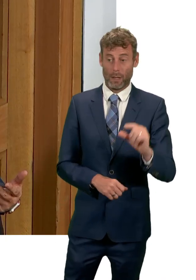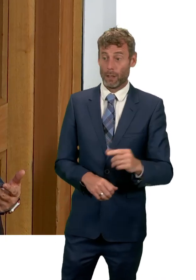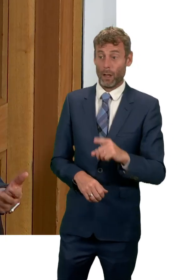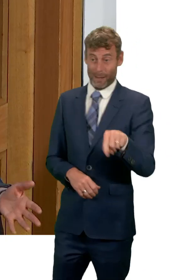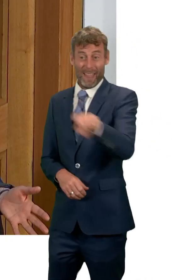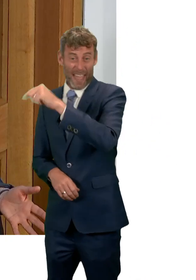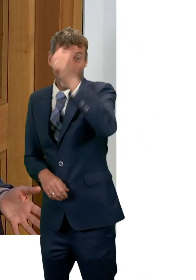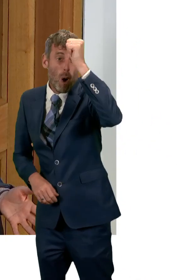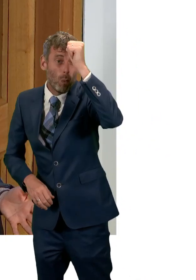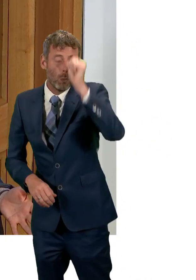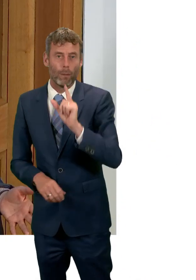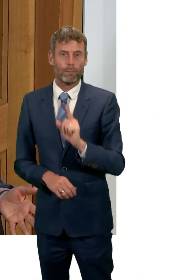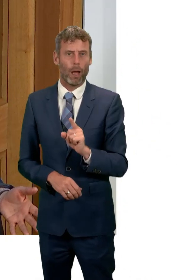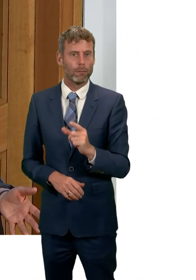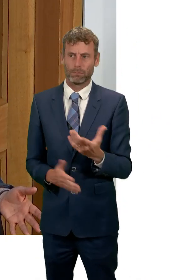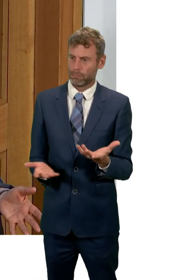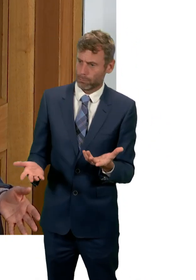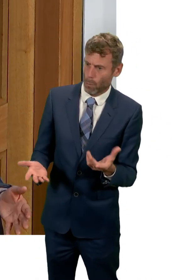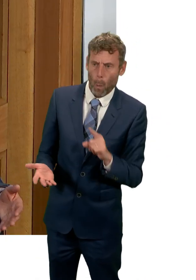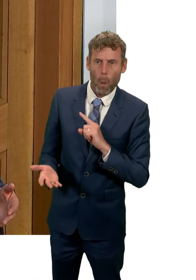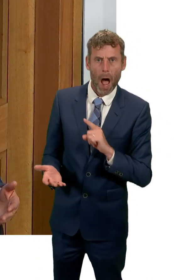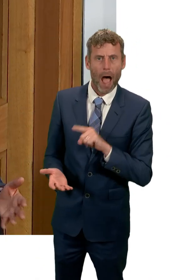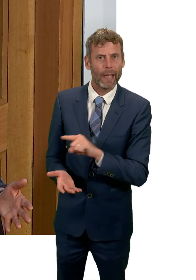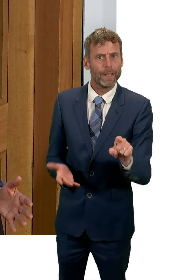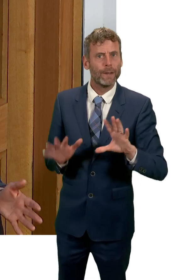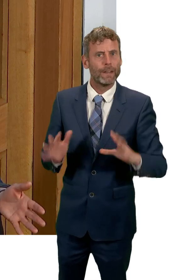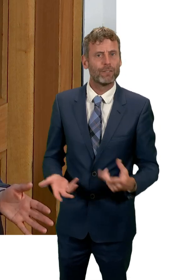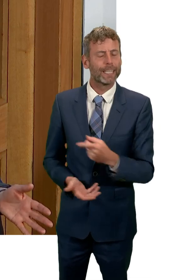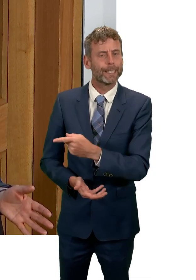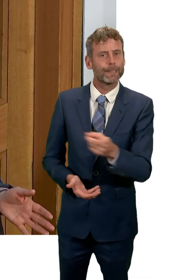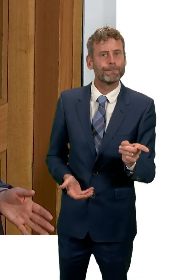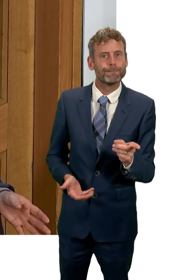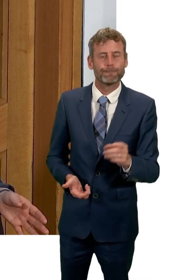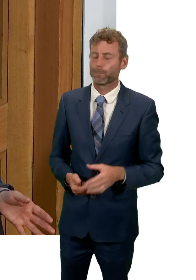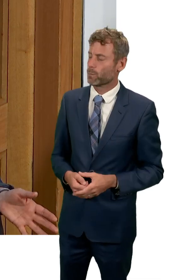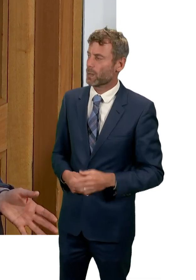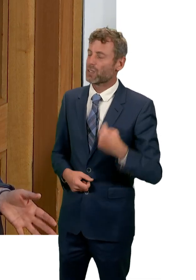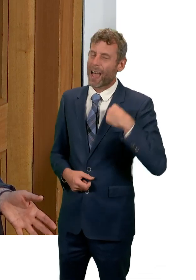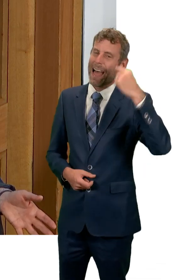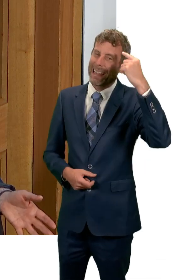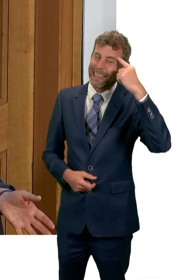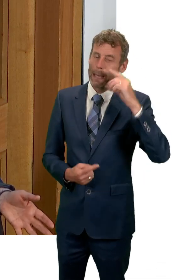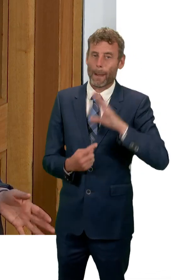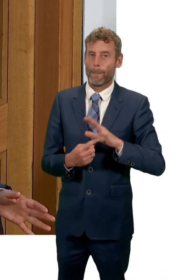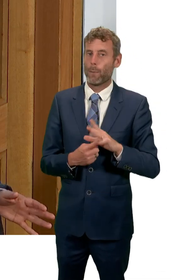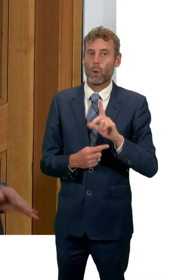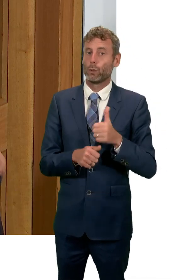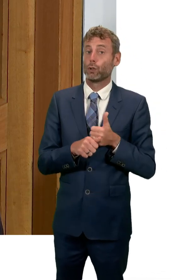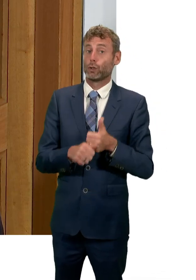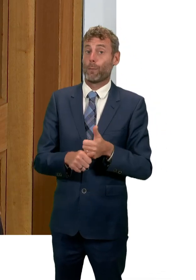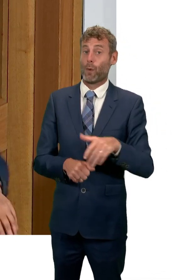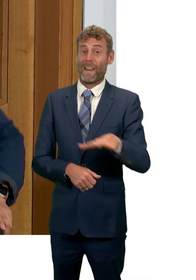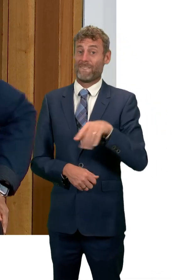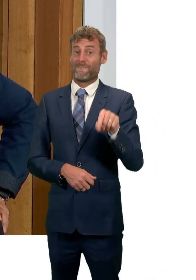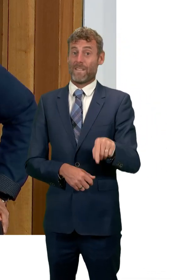we don't enact on that. So I think it is really important that we support families. So some of the work that we